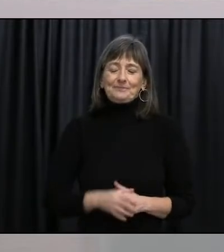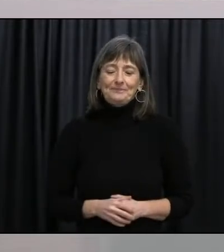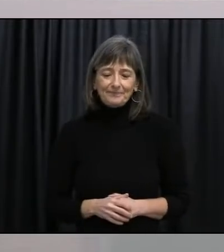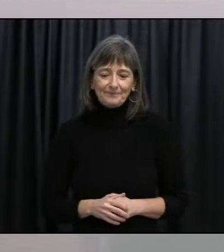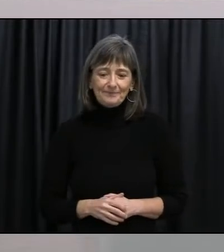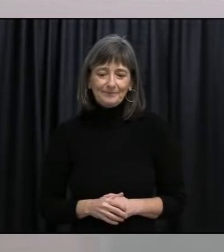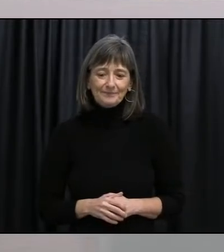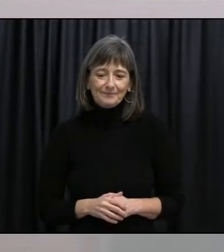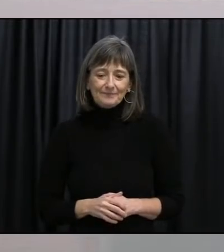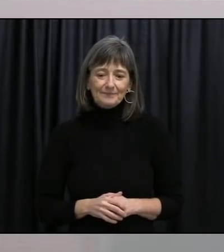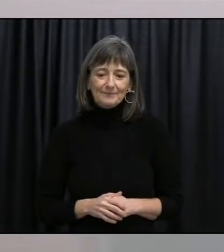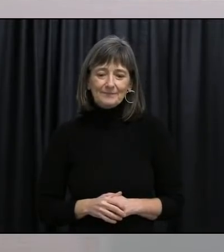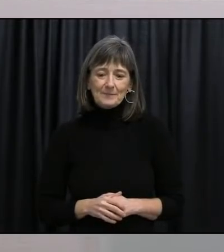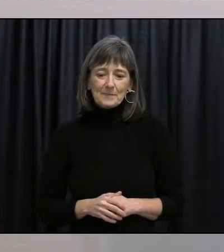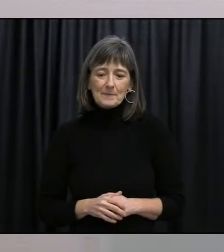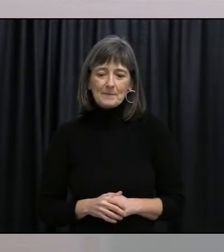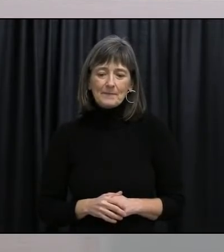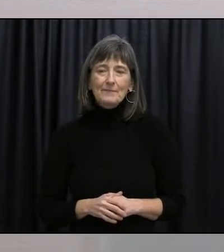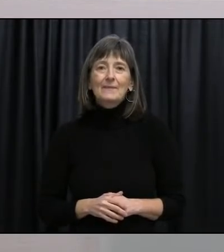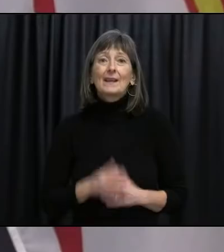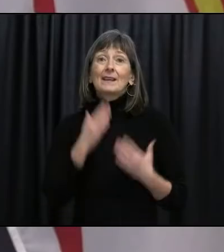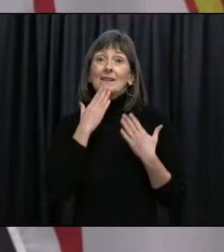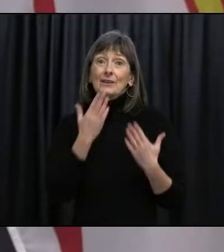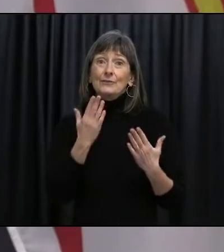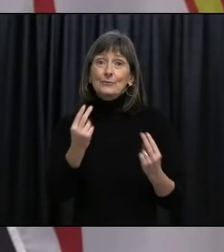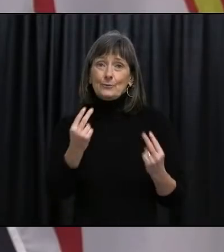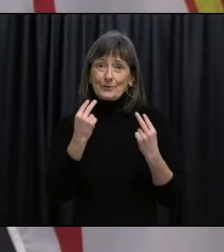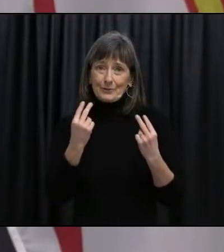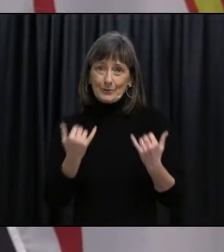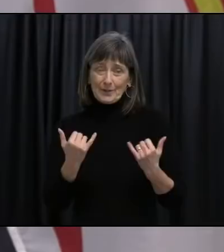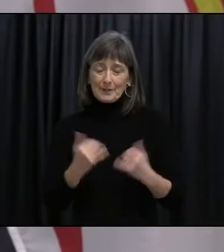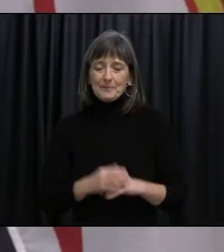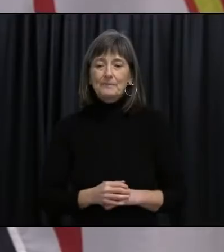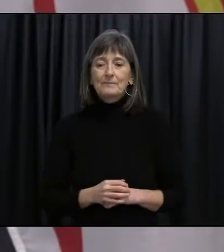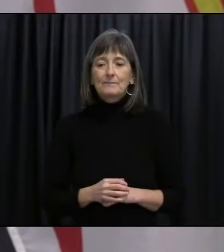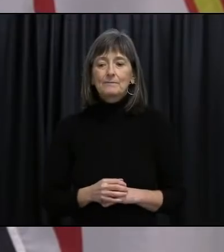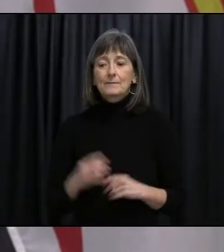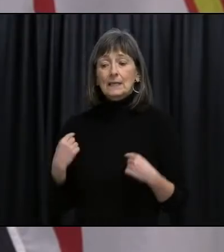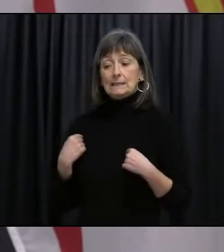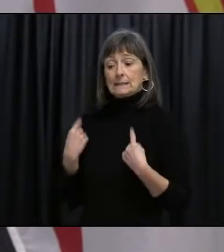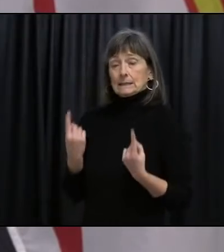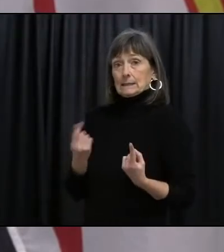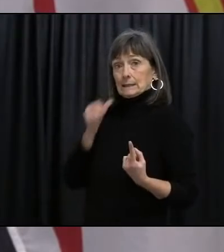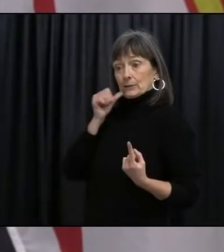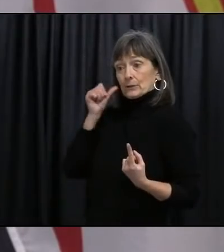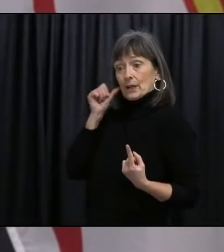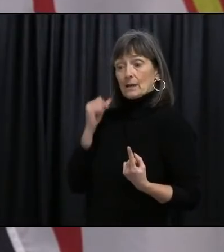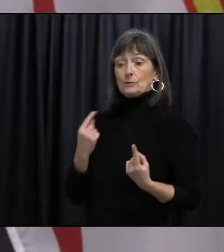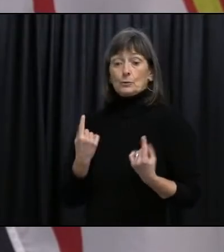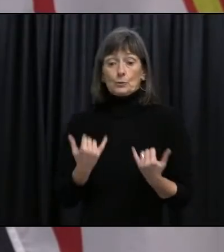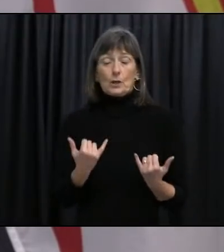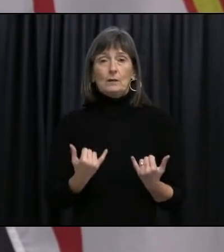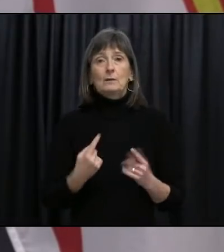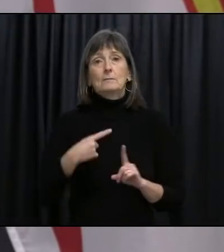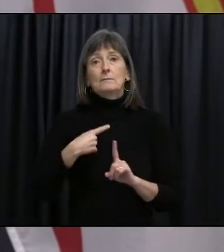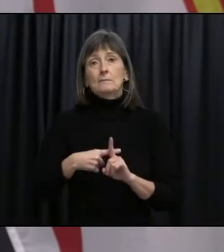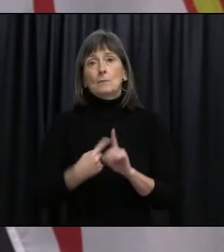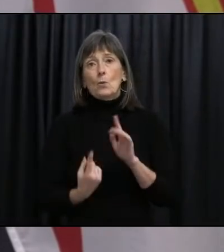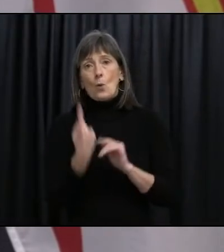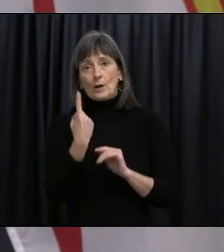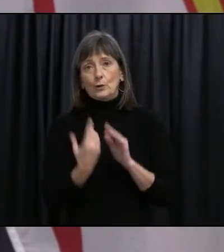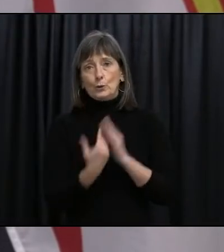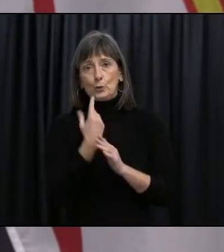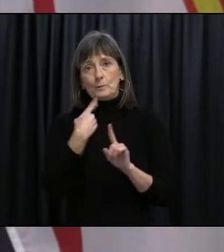Thank you, Premier. Good afternoon, everyone, and thank you for joining us today. Since the media advisory yesterday, we have one new case of COVID-19